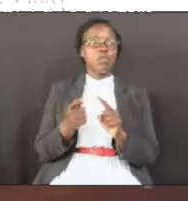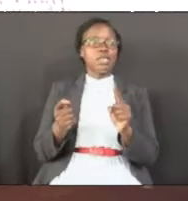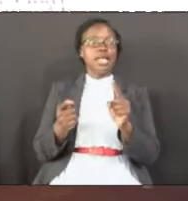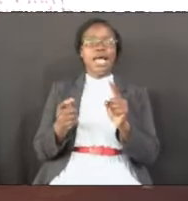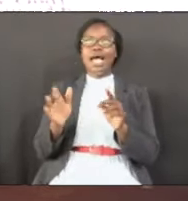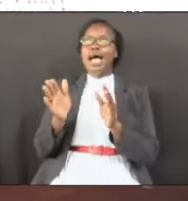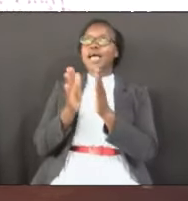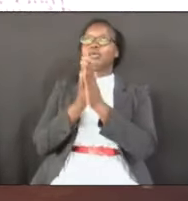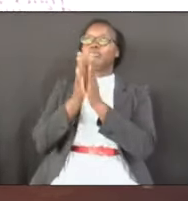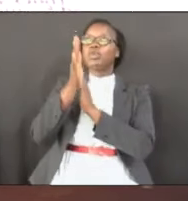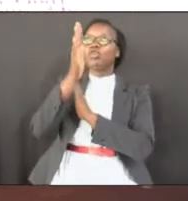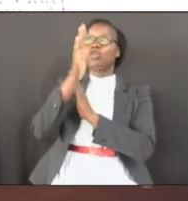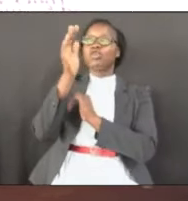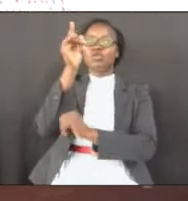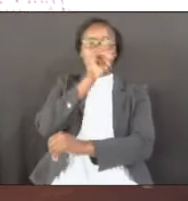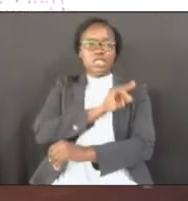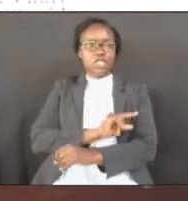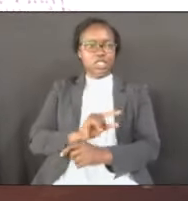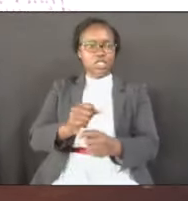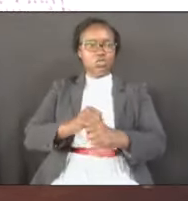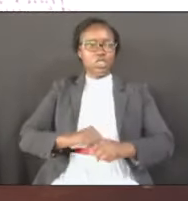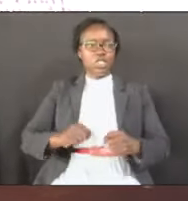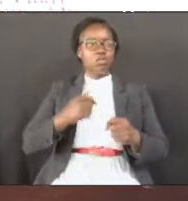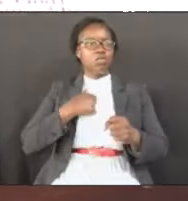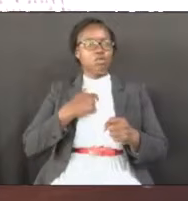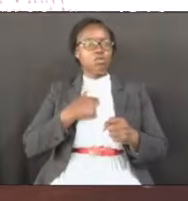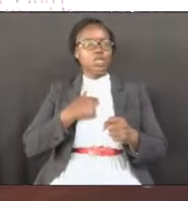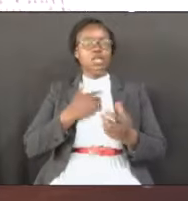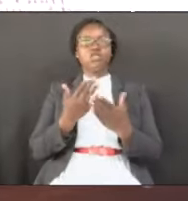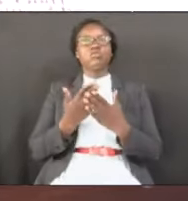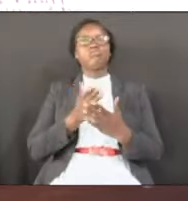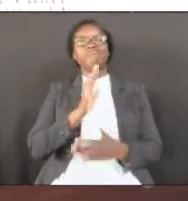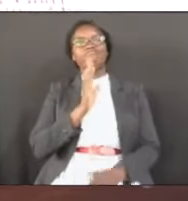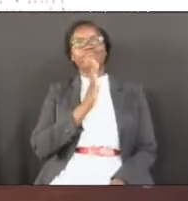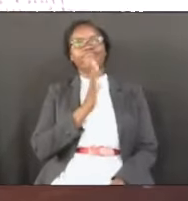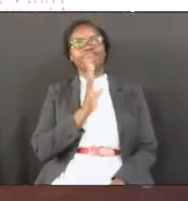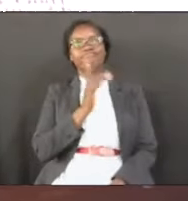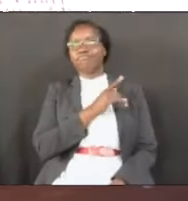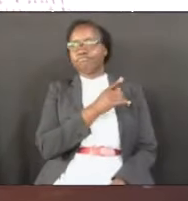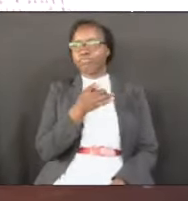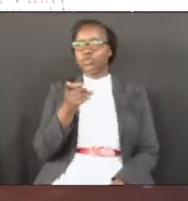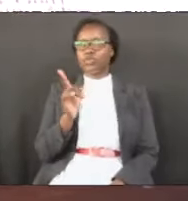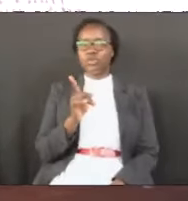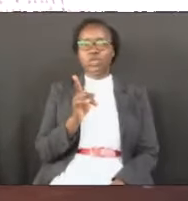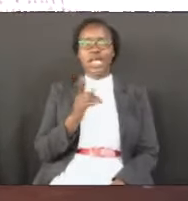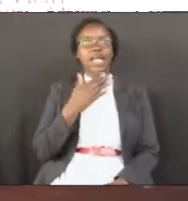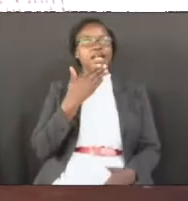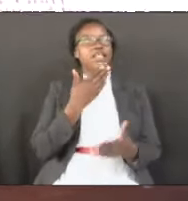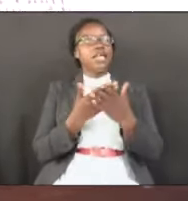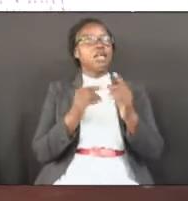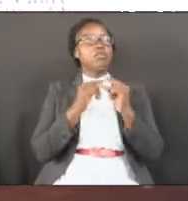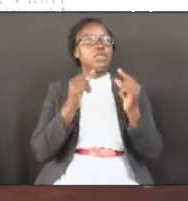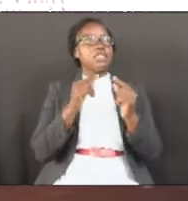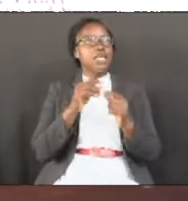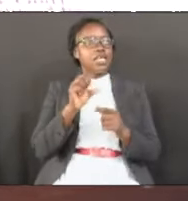God to be gracious to enable me to speak. Thank you, Pastor Sammy, for